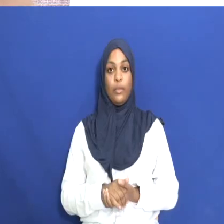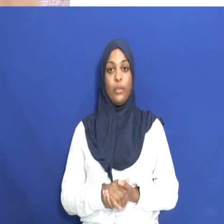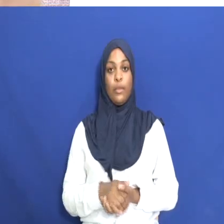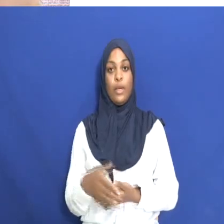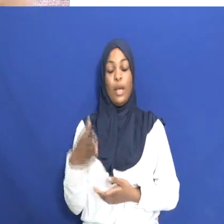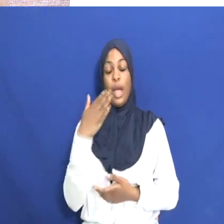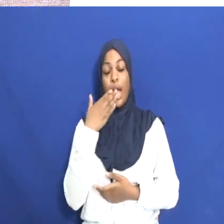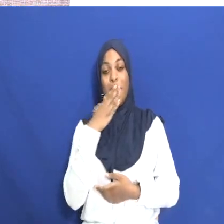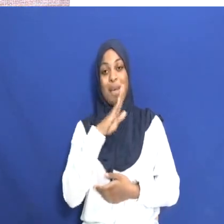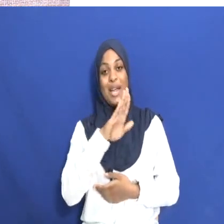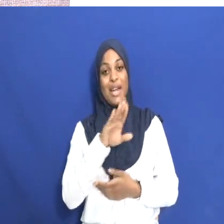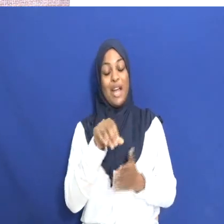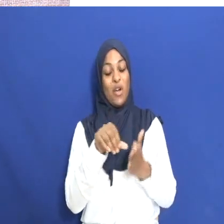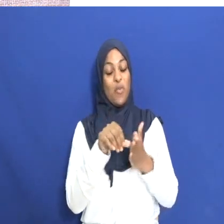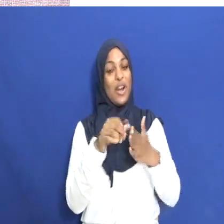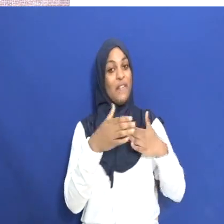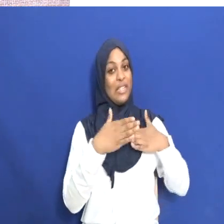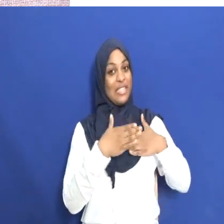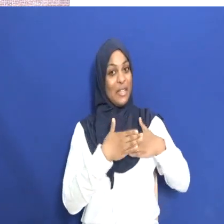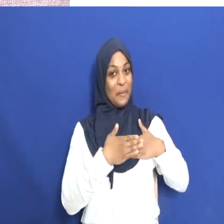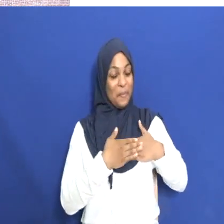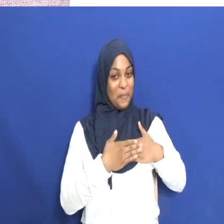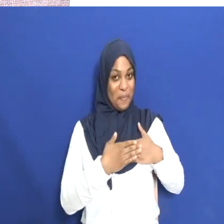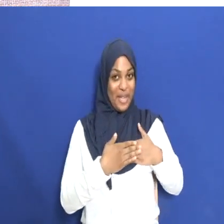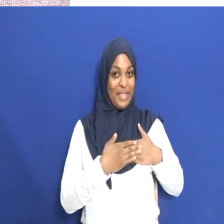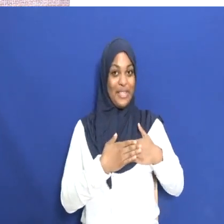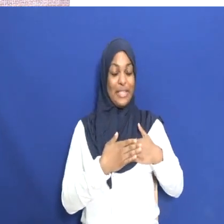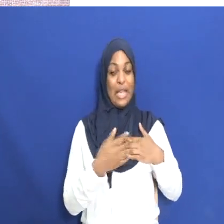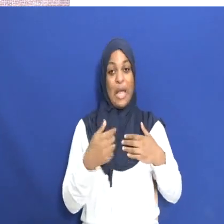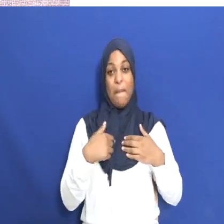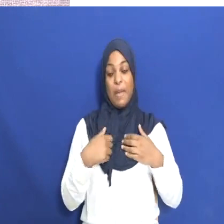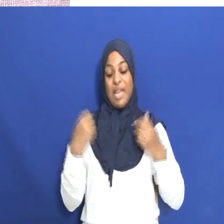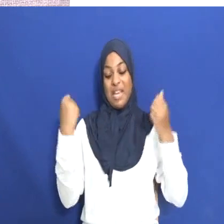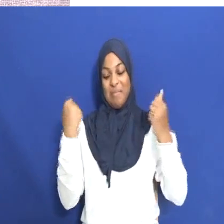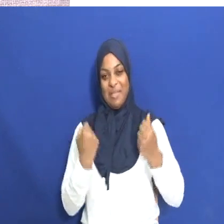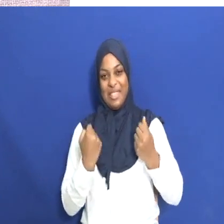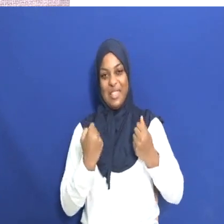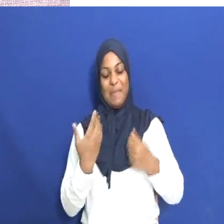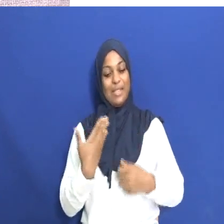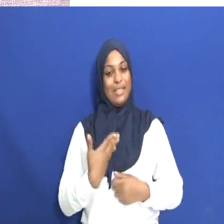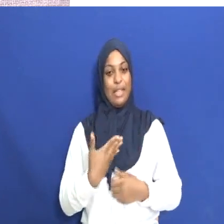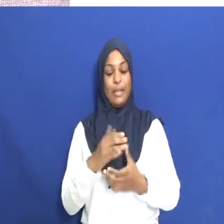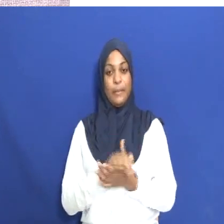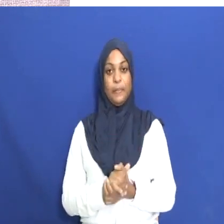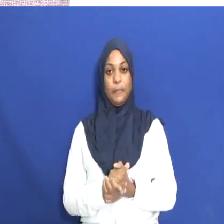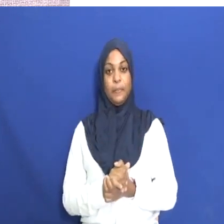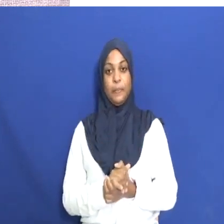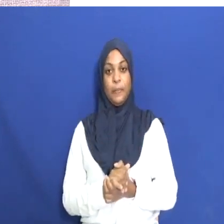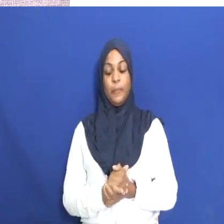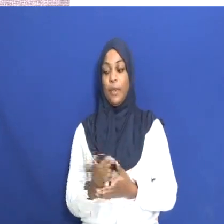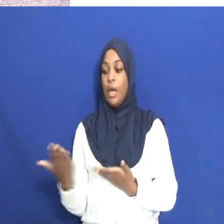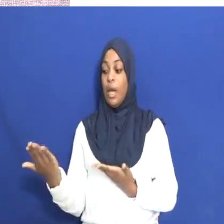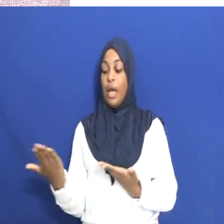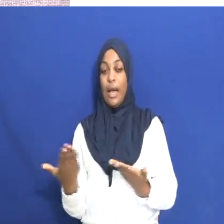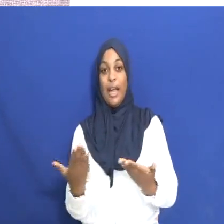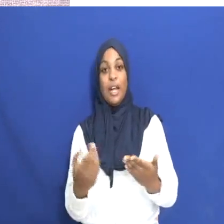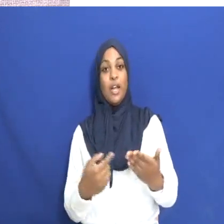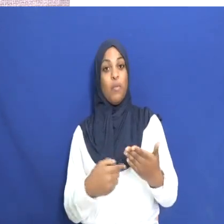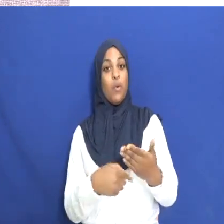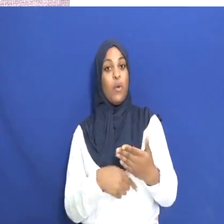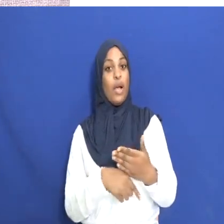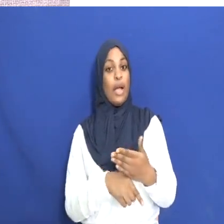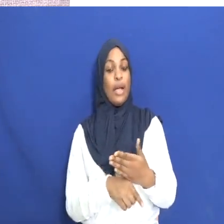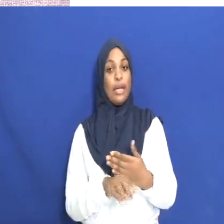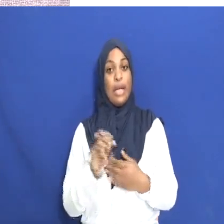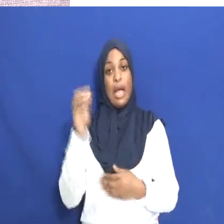How are you, my dear pupils? I'm fine too. Thank you. Welcome to our mathematics lesson,